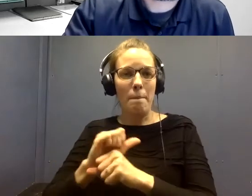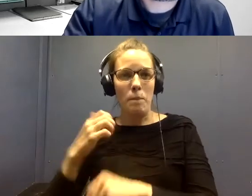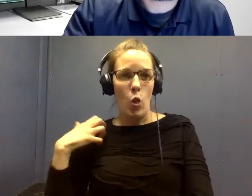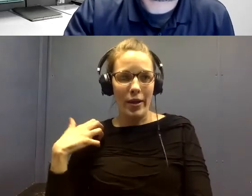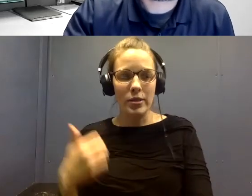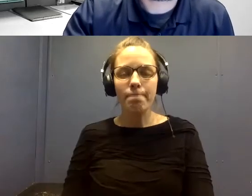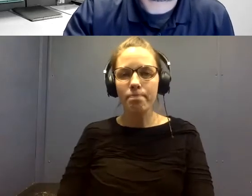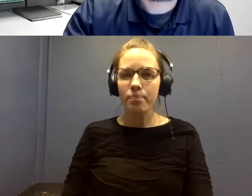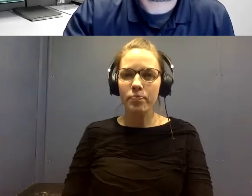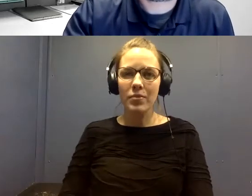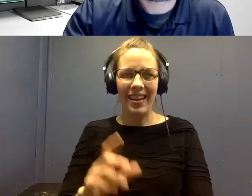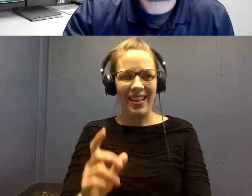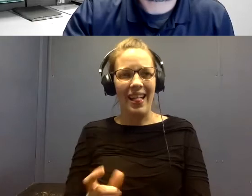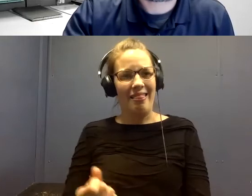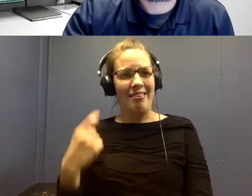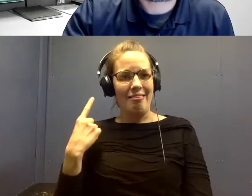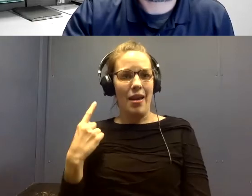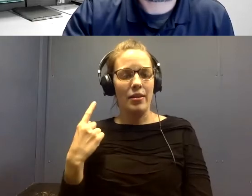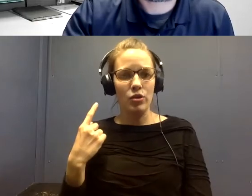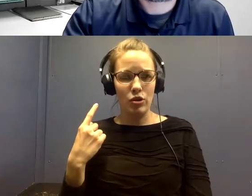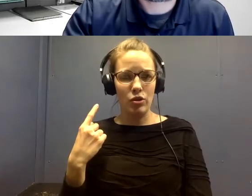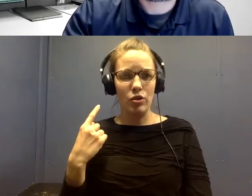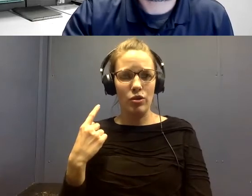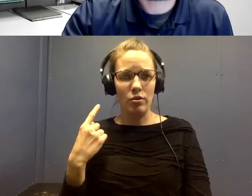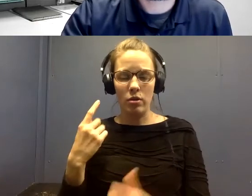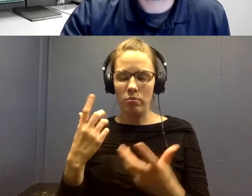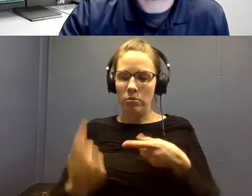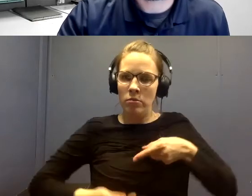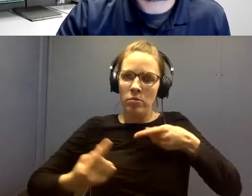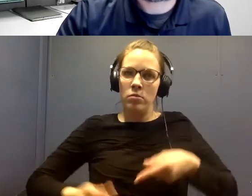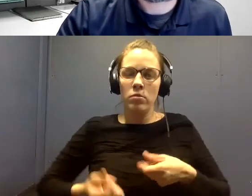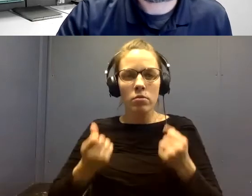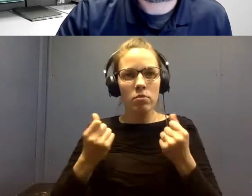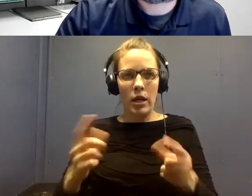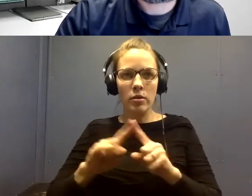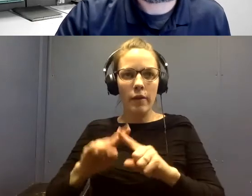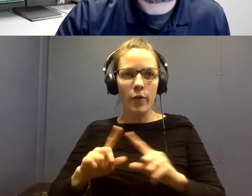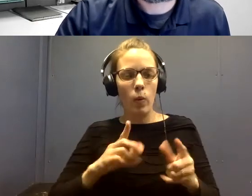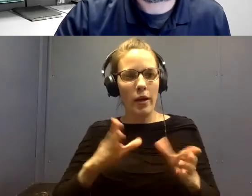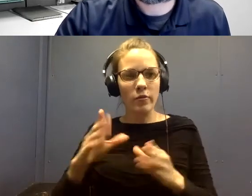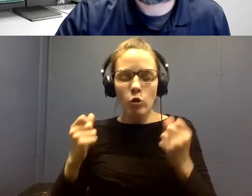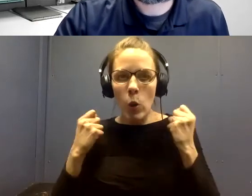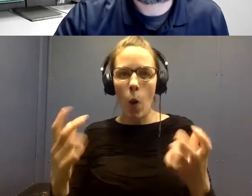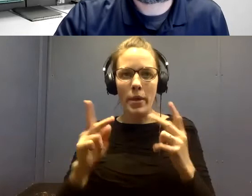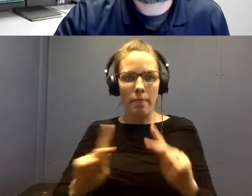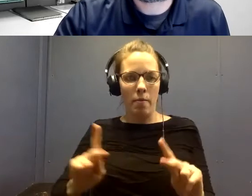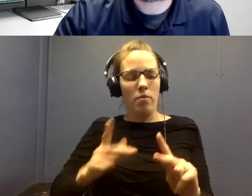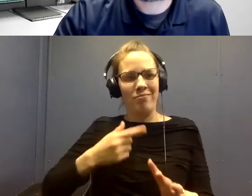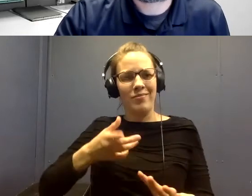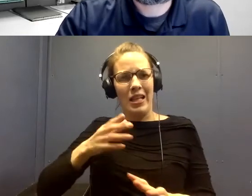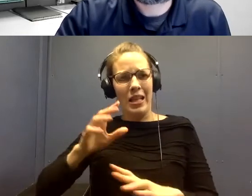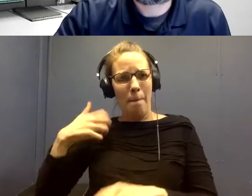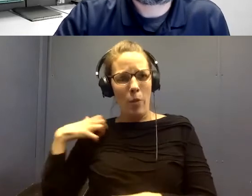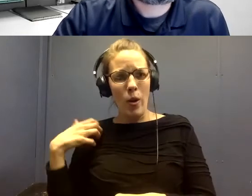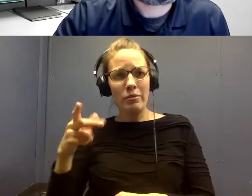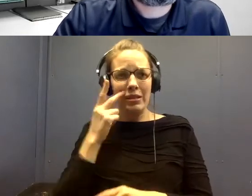So this last year has been trying in a number of ways for so many people. But as an employer, there were occasions when we'd see so many